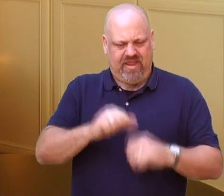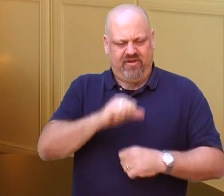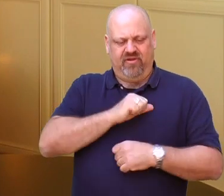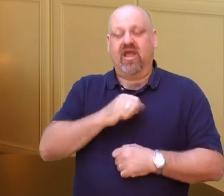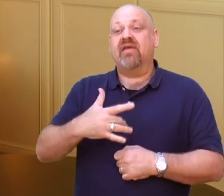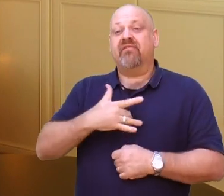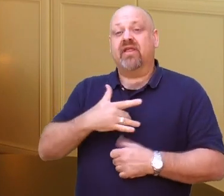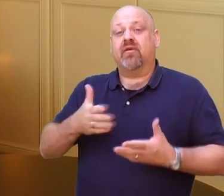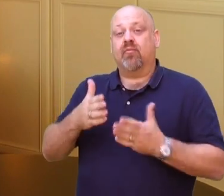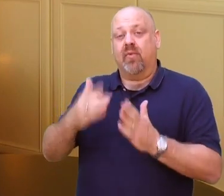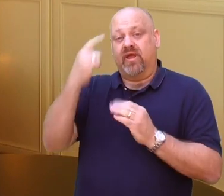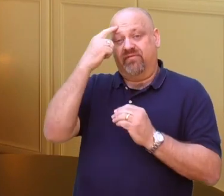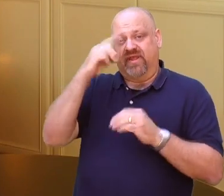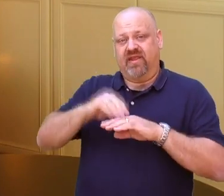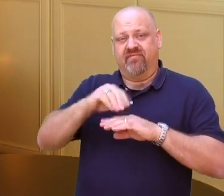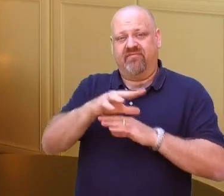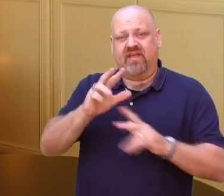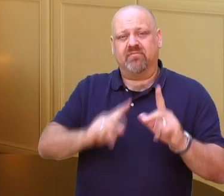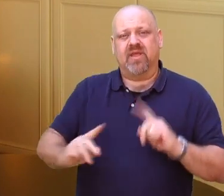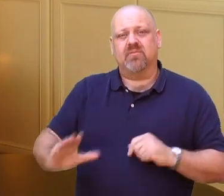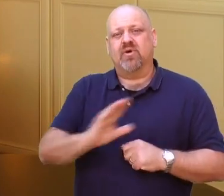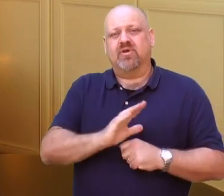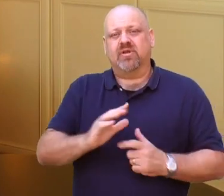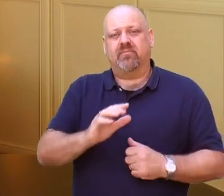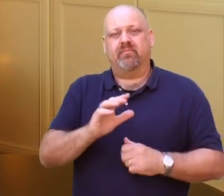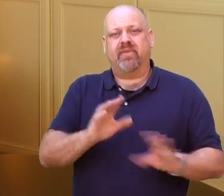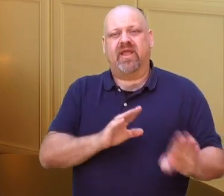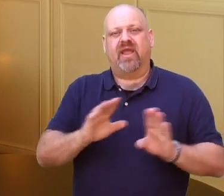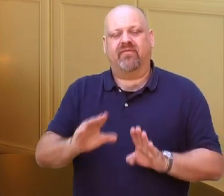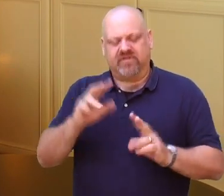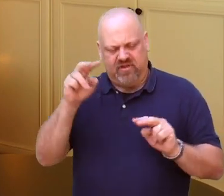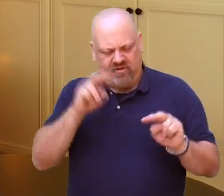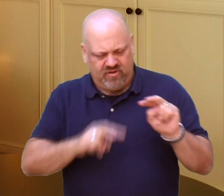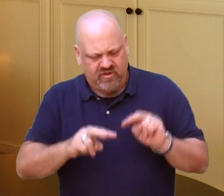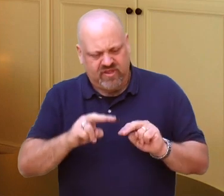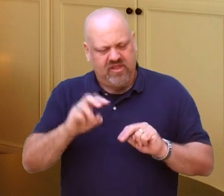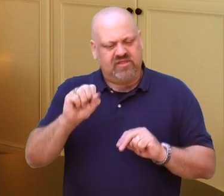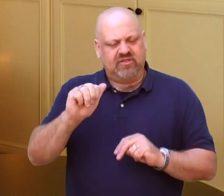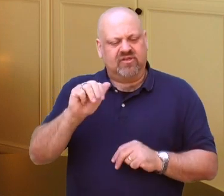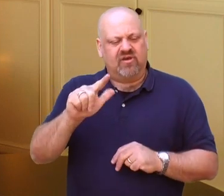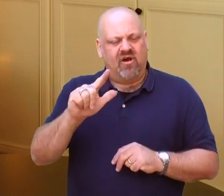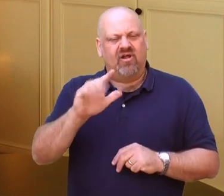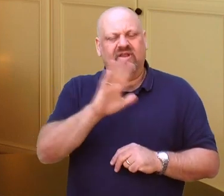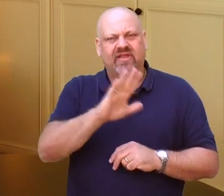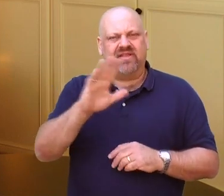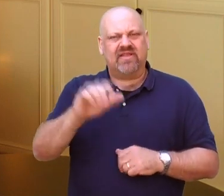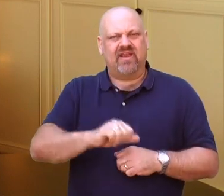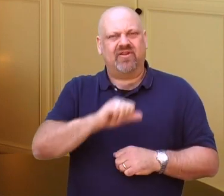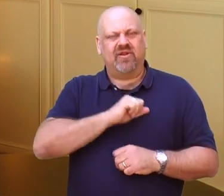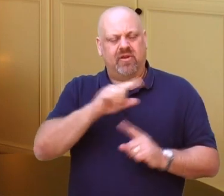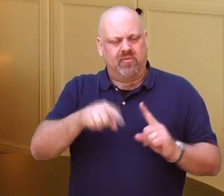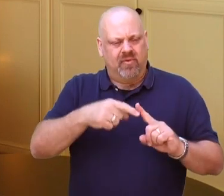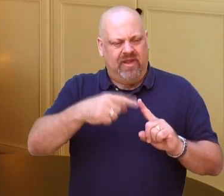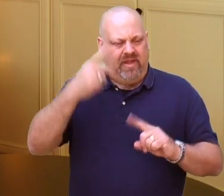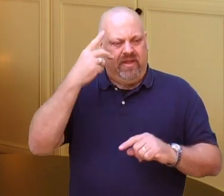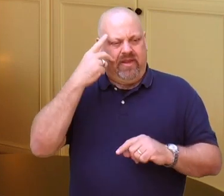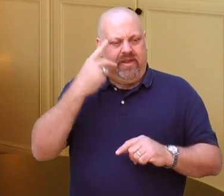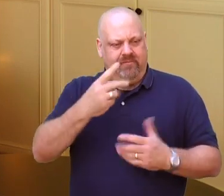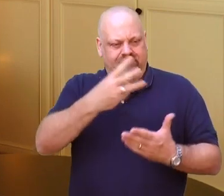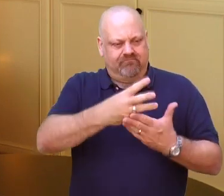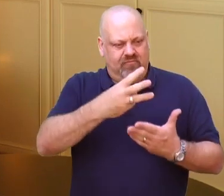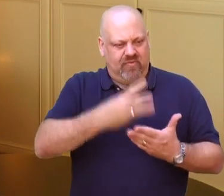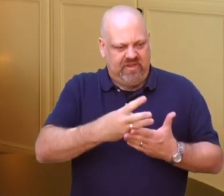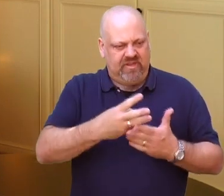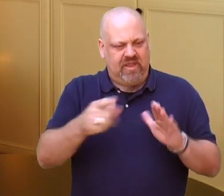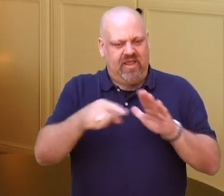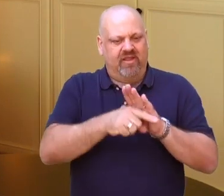way of thinking that affects a person's behavior. So let's look at Saul's attitude when he witnessed the execution of one of